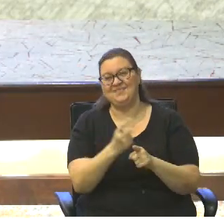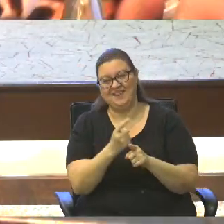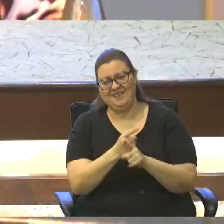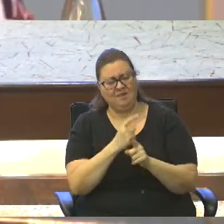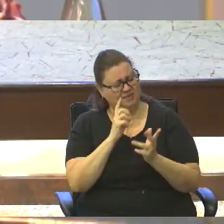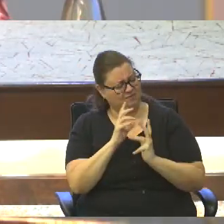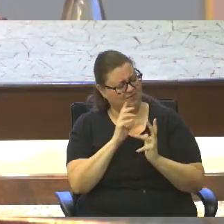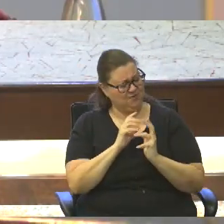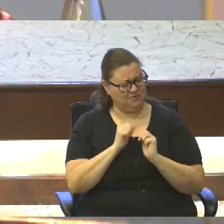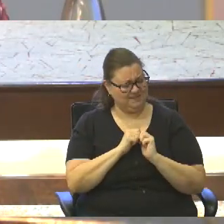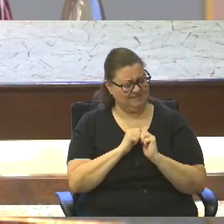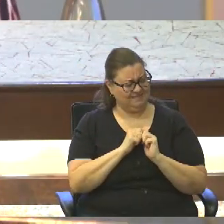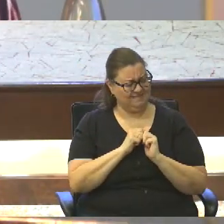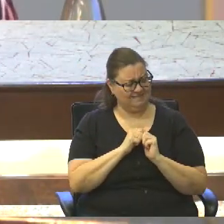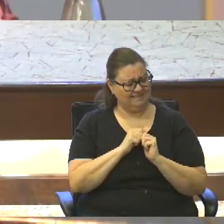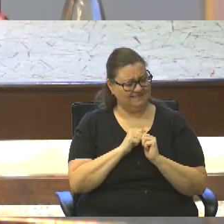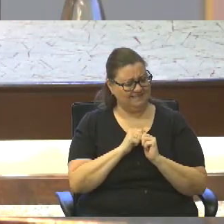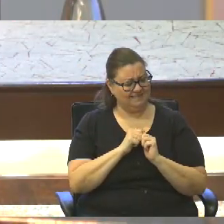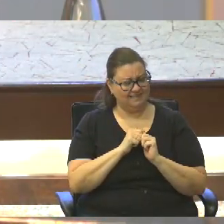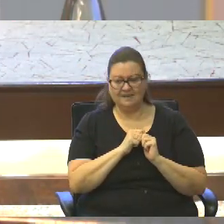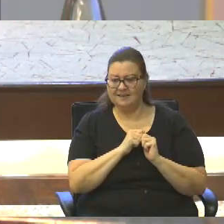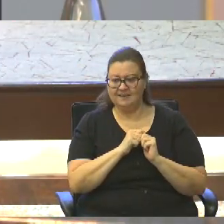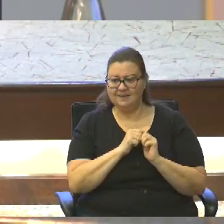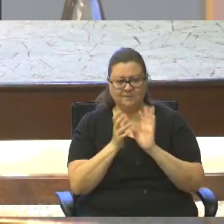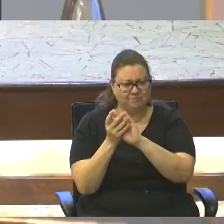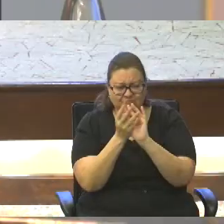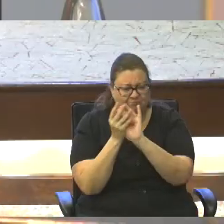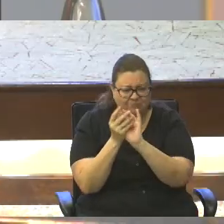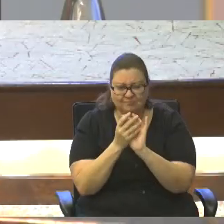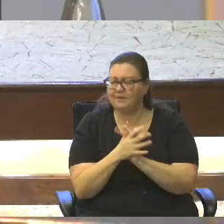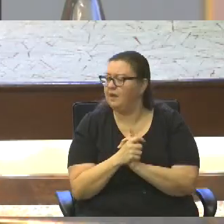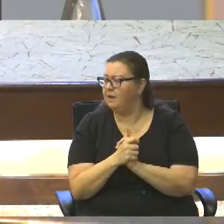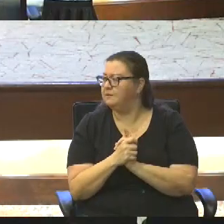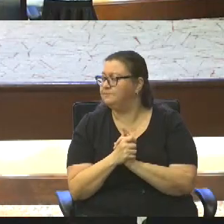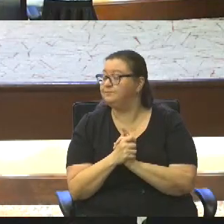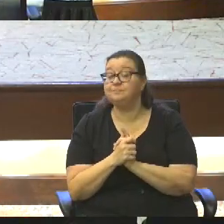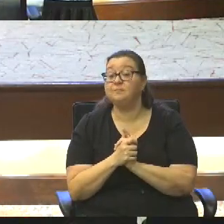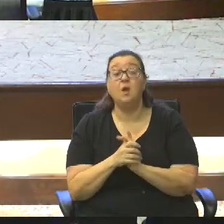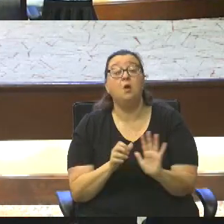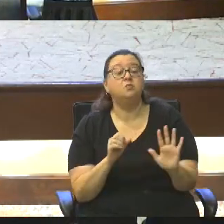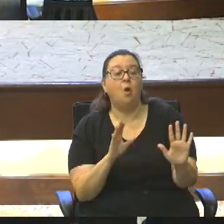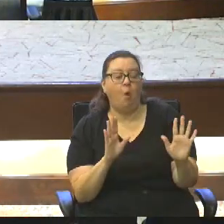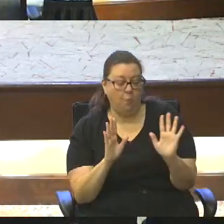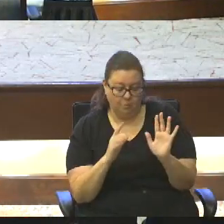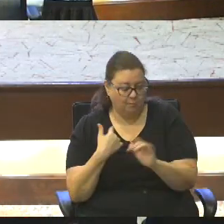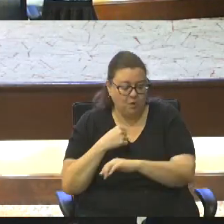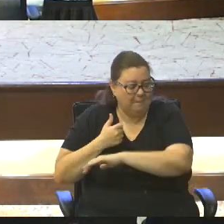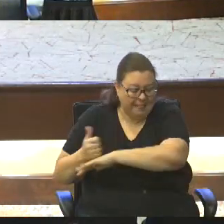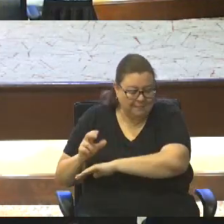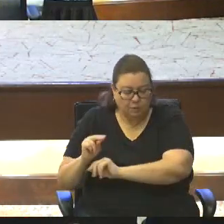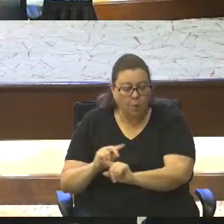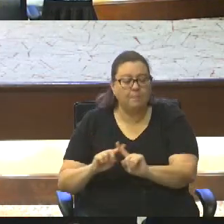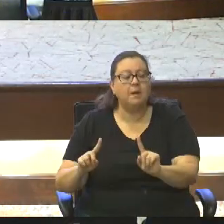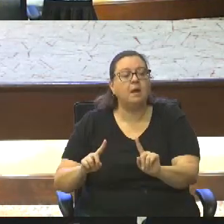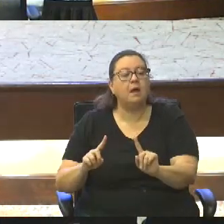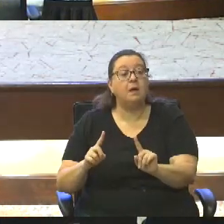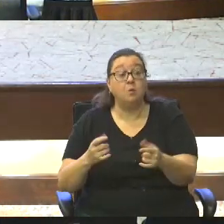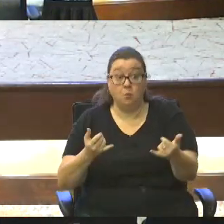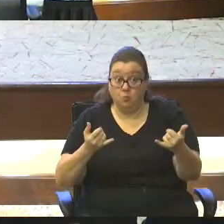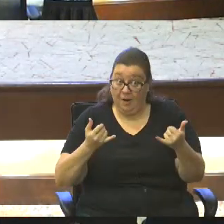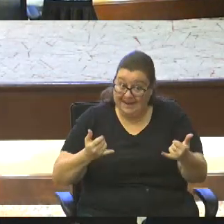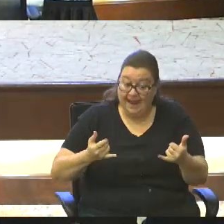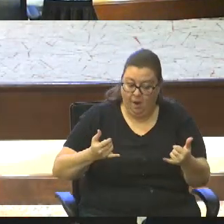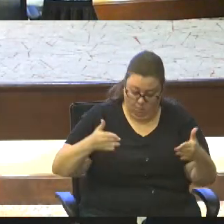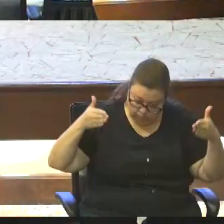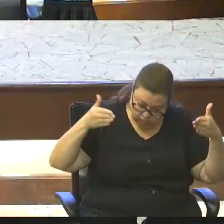only one, so We it is, just all had a coffee pot there. Listen. I mean, I was. So, I mean, that's not a thing, but I mean, what we're dealing with right this